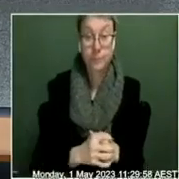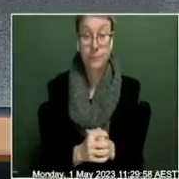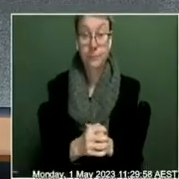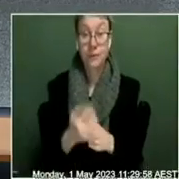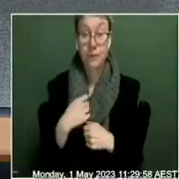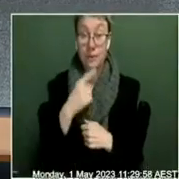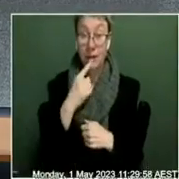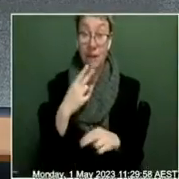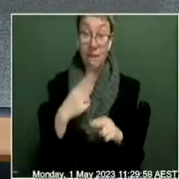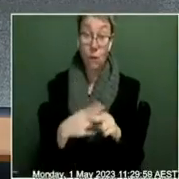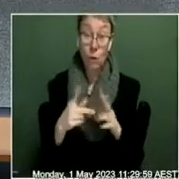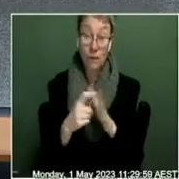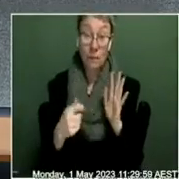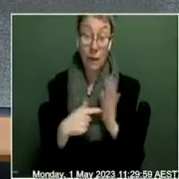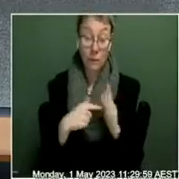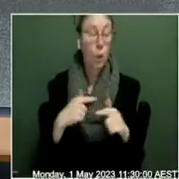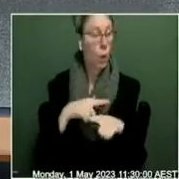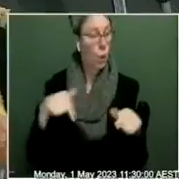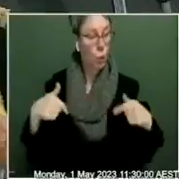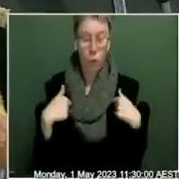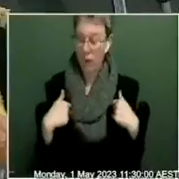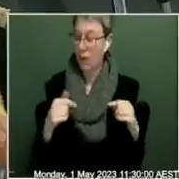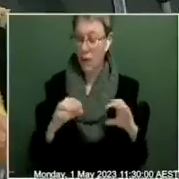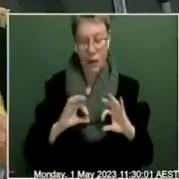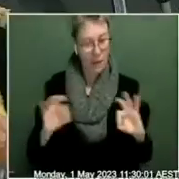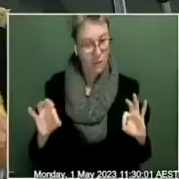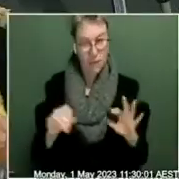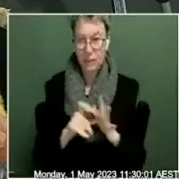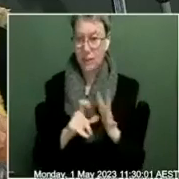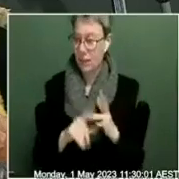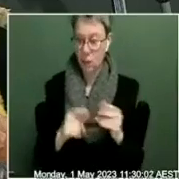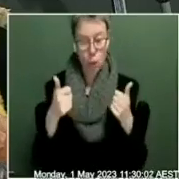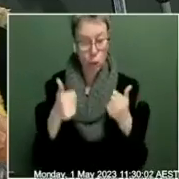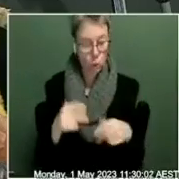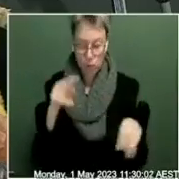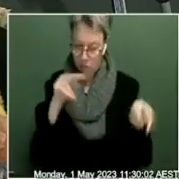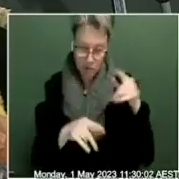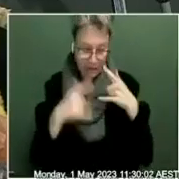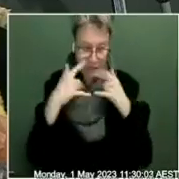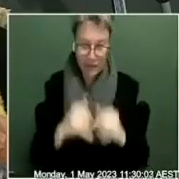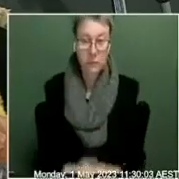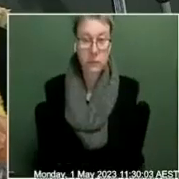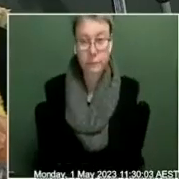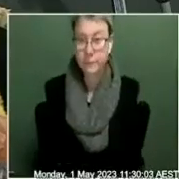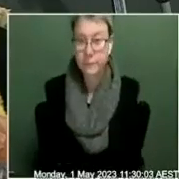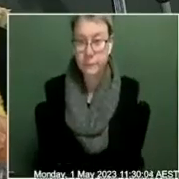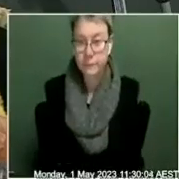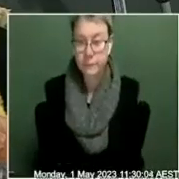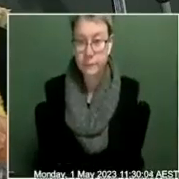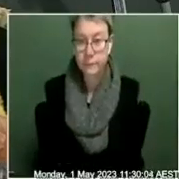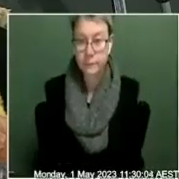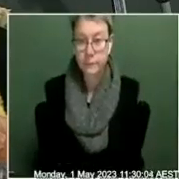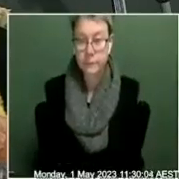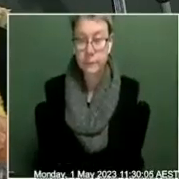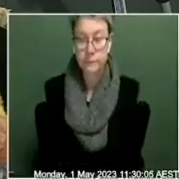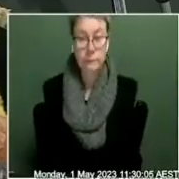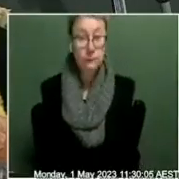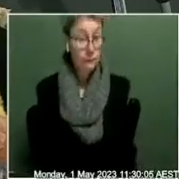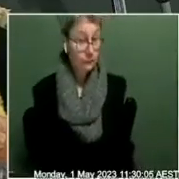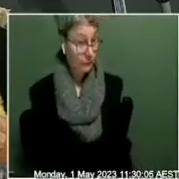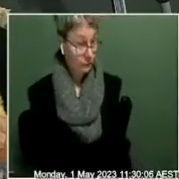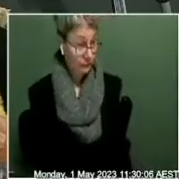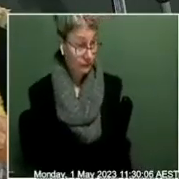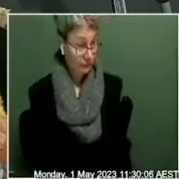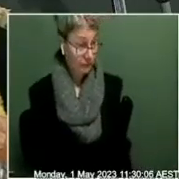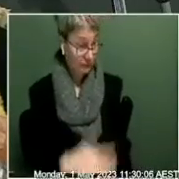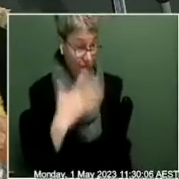is listed. Seriously, after 5 years, there is no monitoring and evaluation, but it is under your section here, our commitments